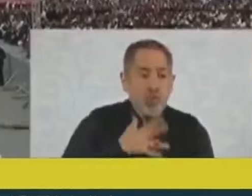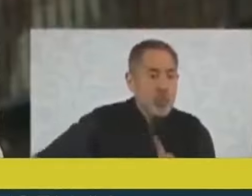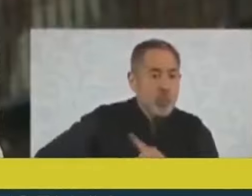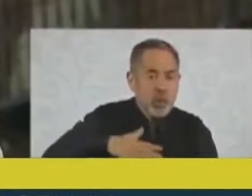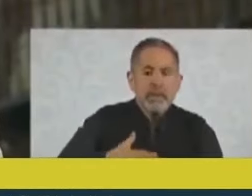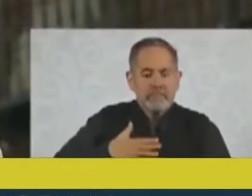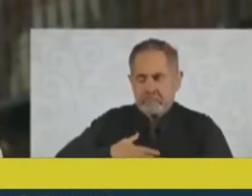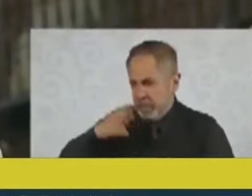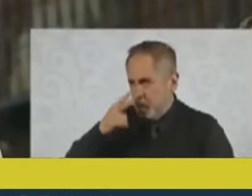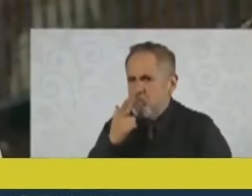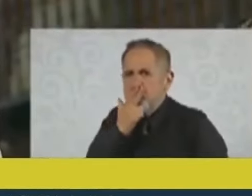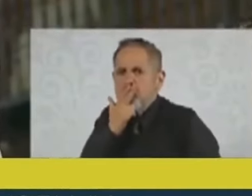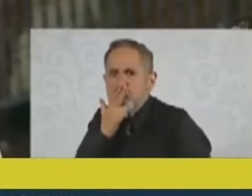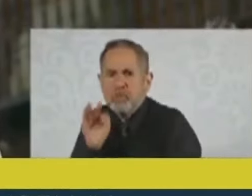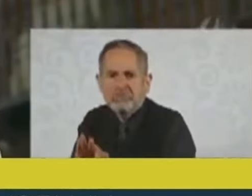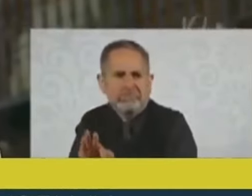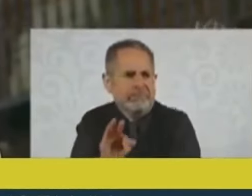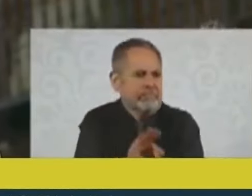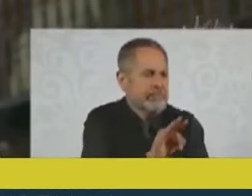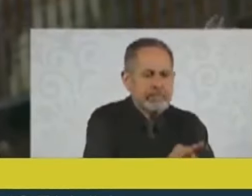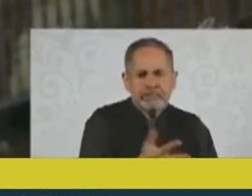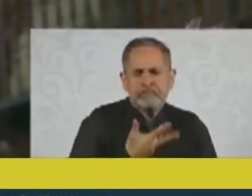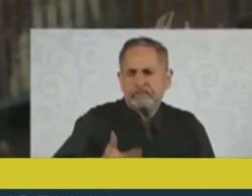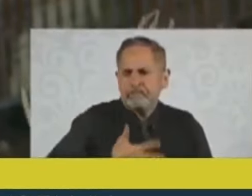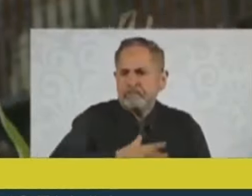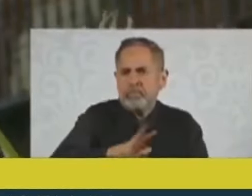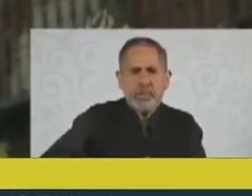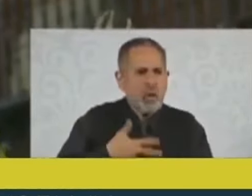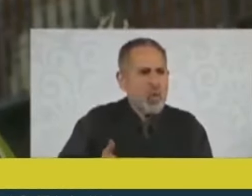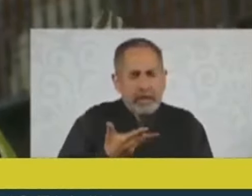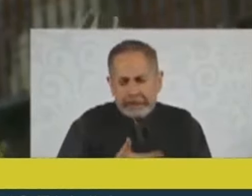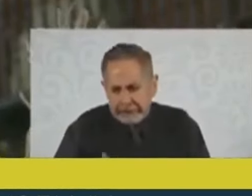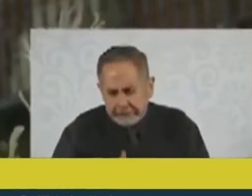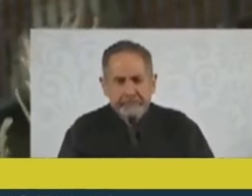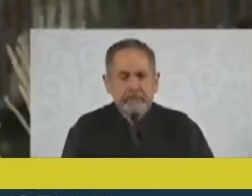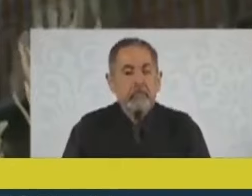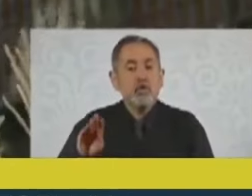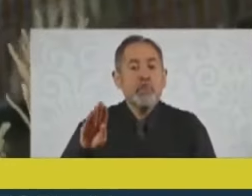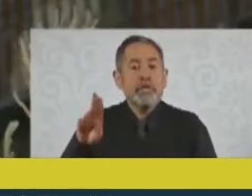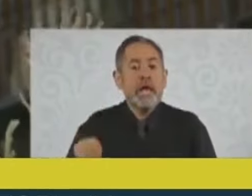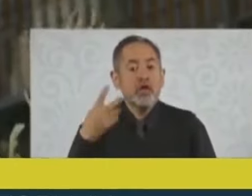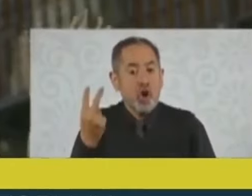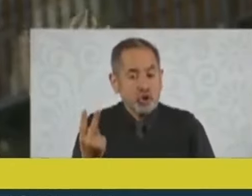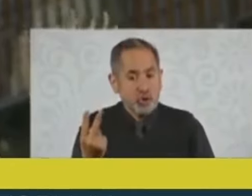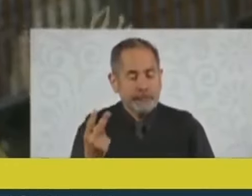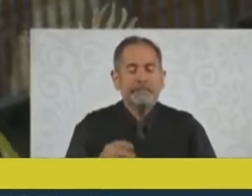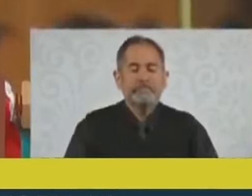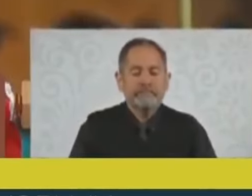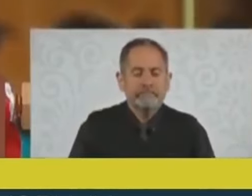A republic that protects the environment and its natural resources. 92.